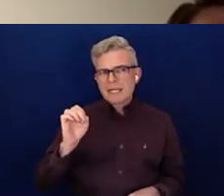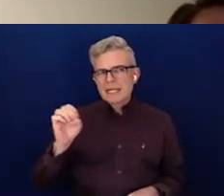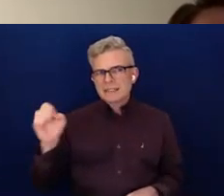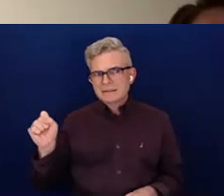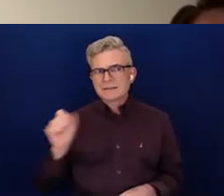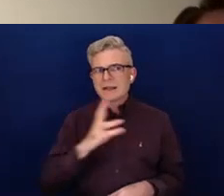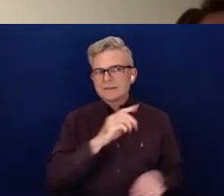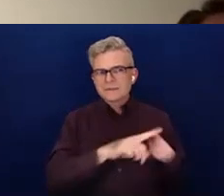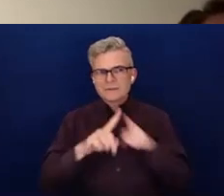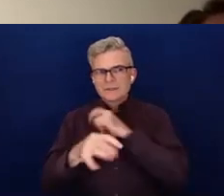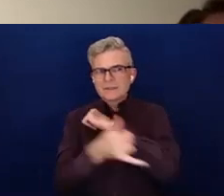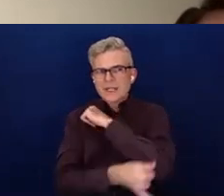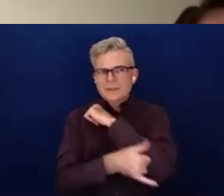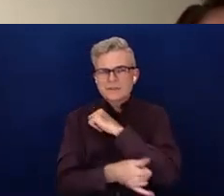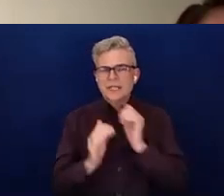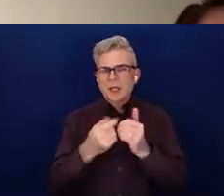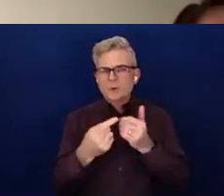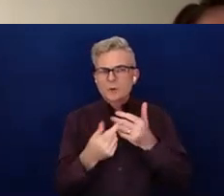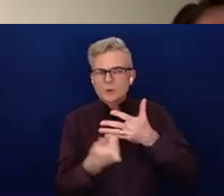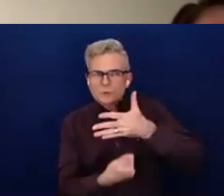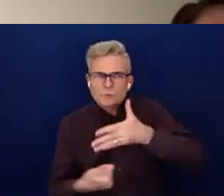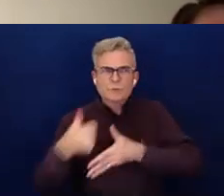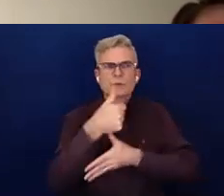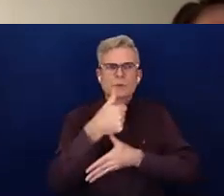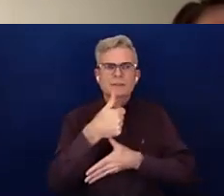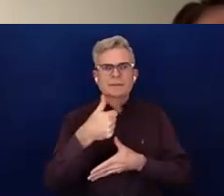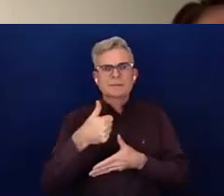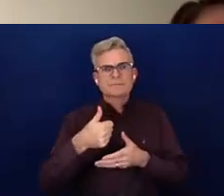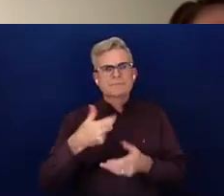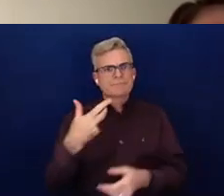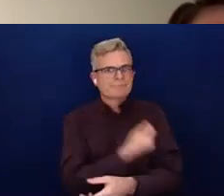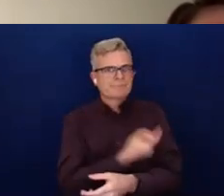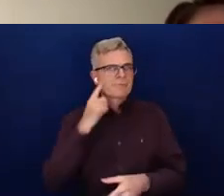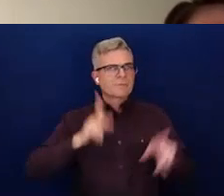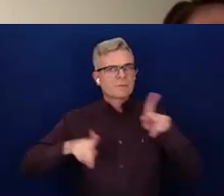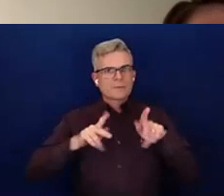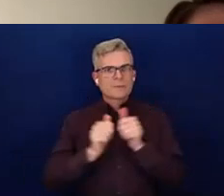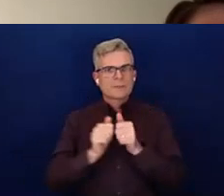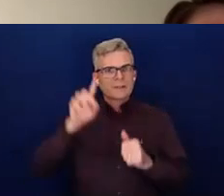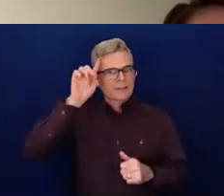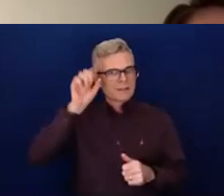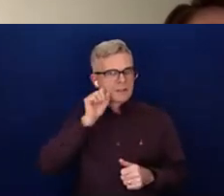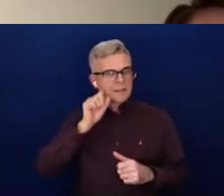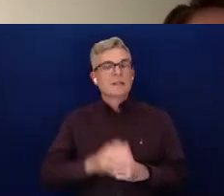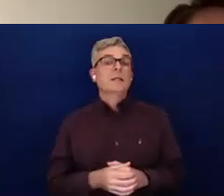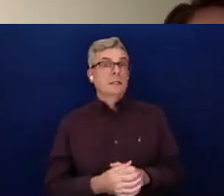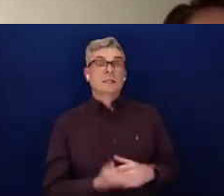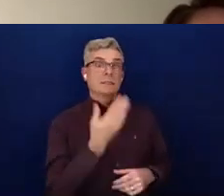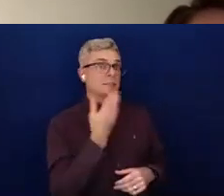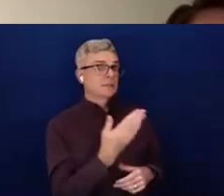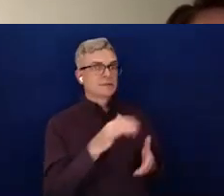prioritization of individuals with Down syndrome. Yes, thank you. That's a great question and comment. We